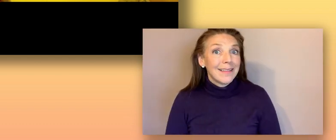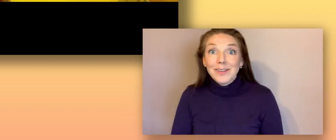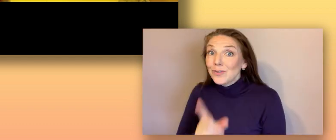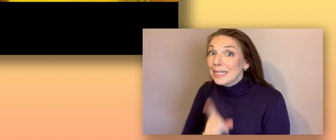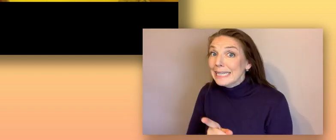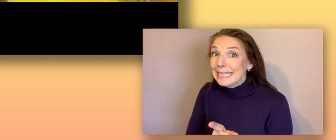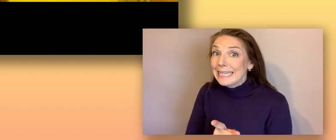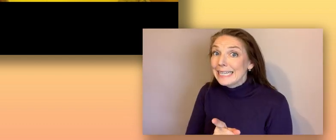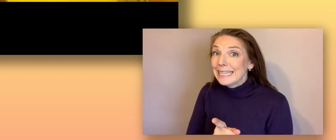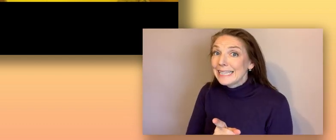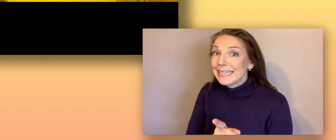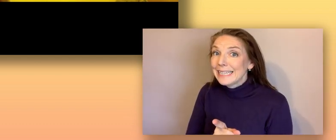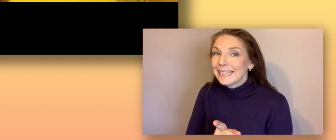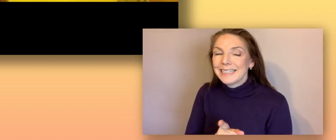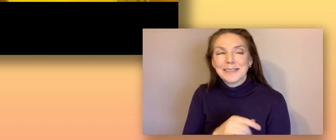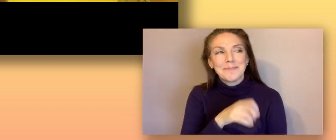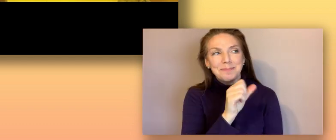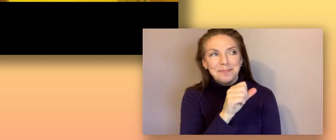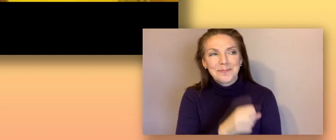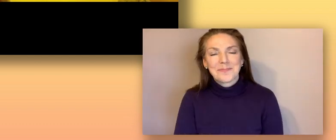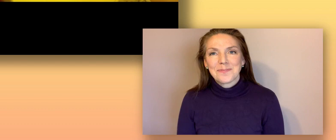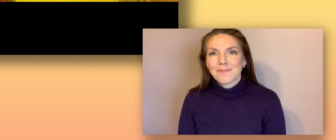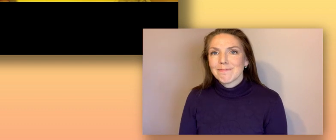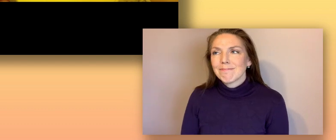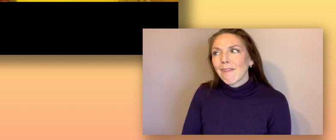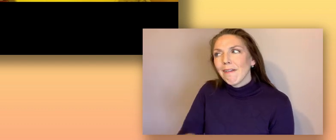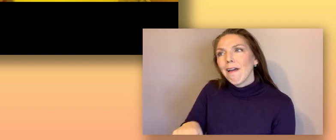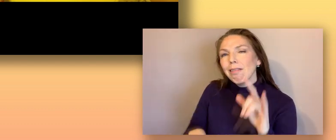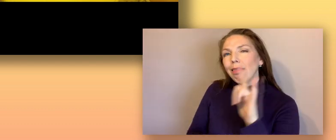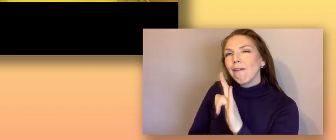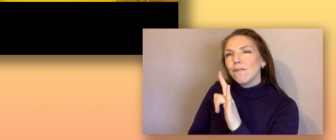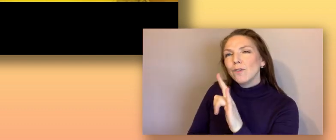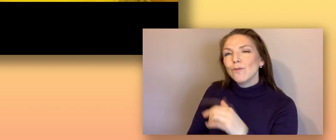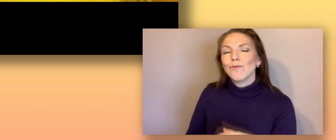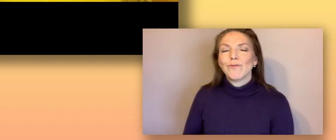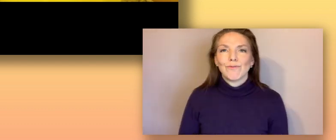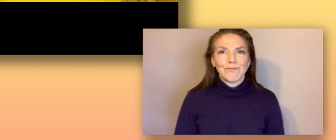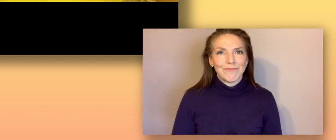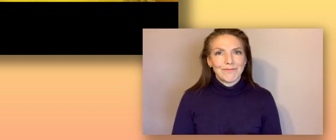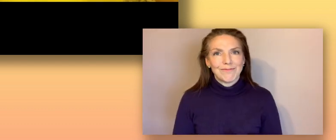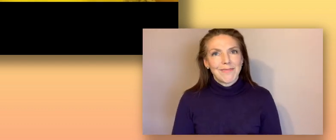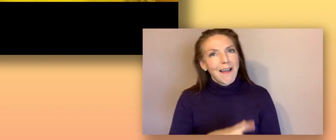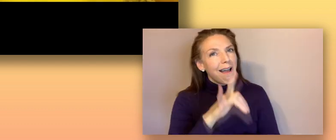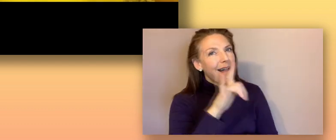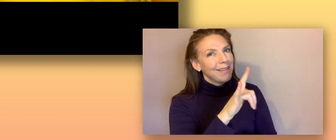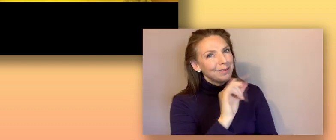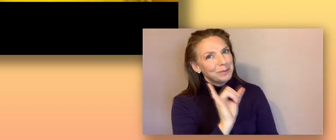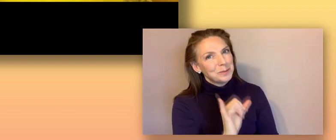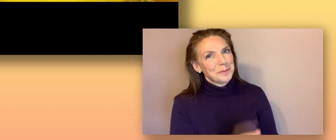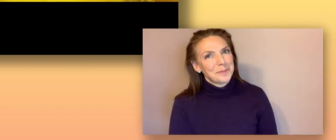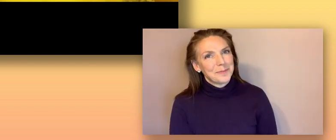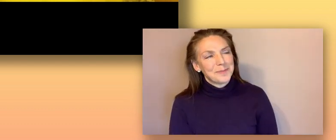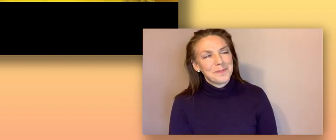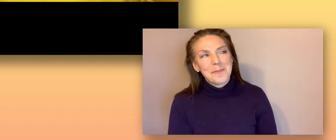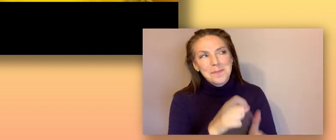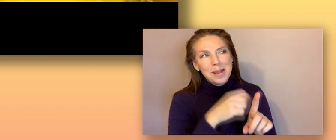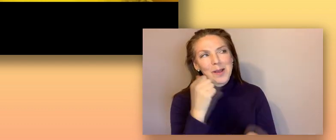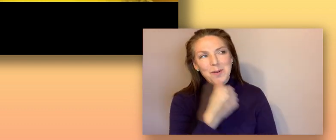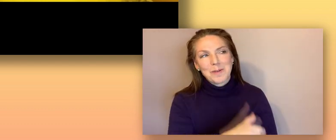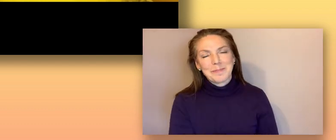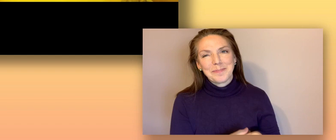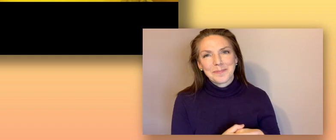Oh, really? Yeah. I love you. I love you too. Banana